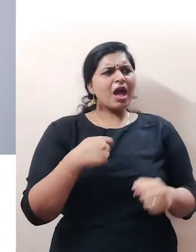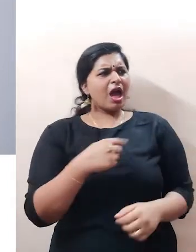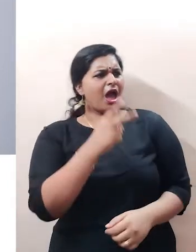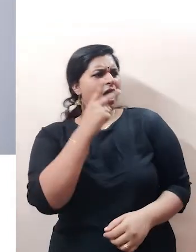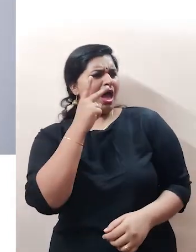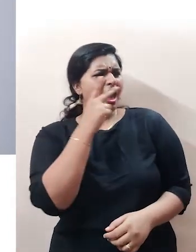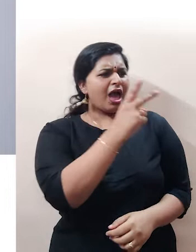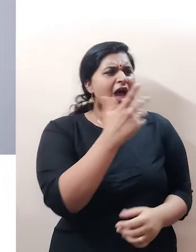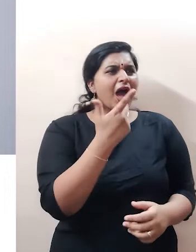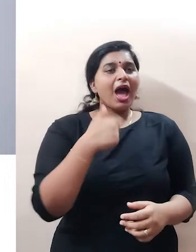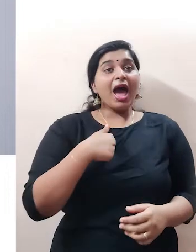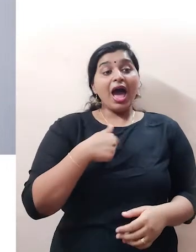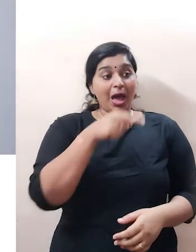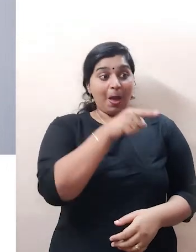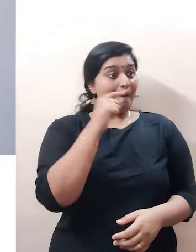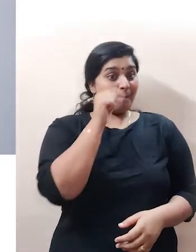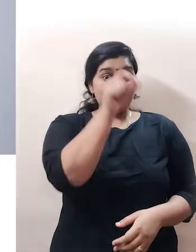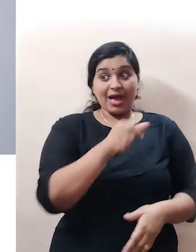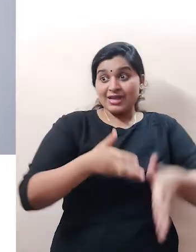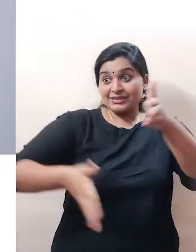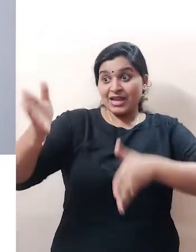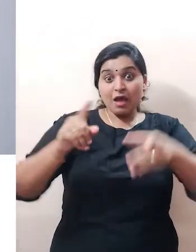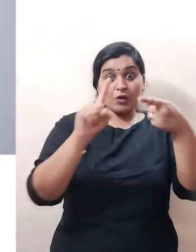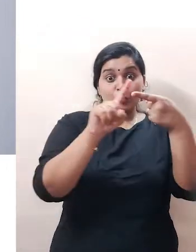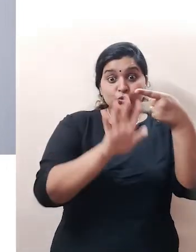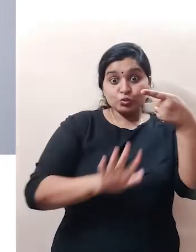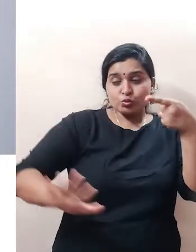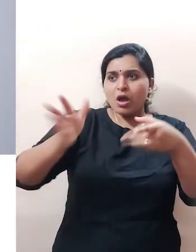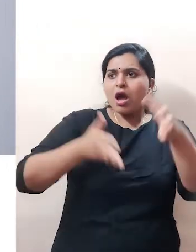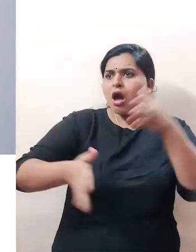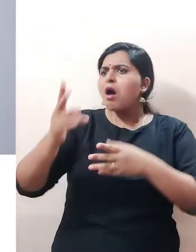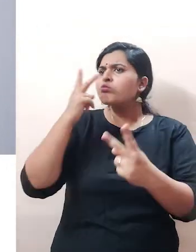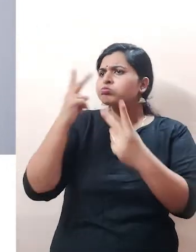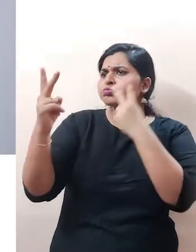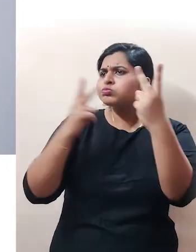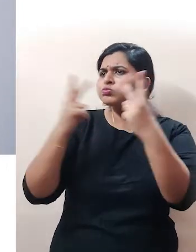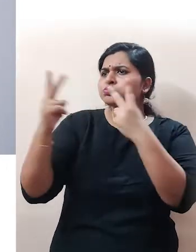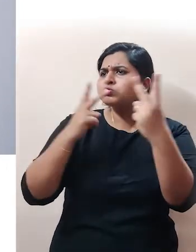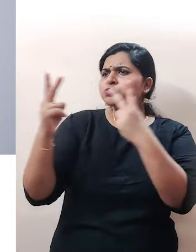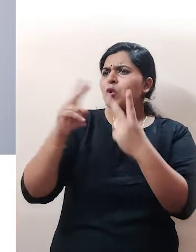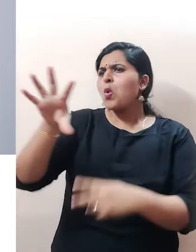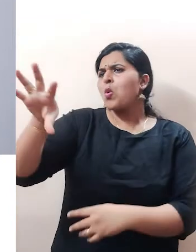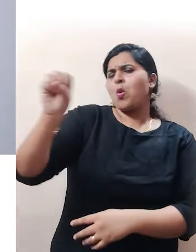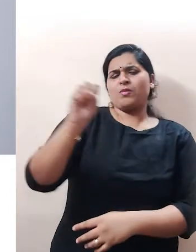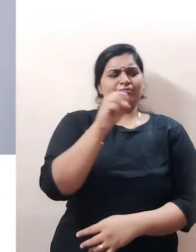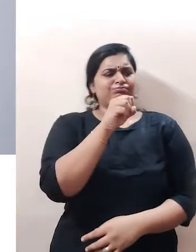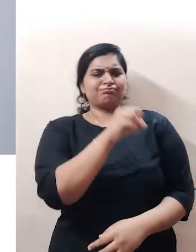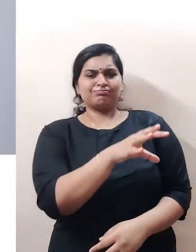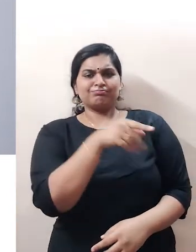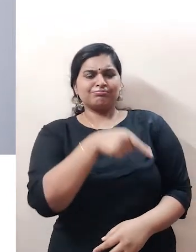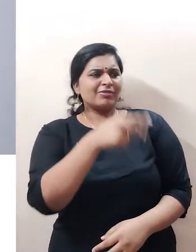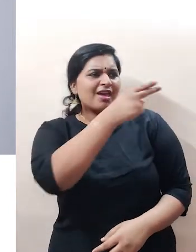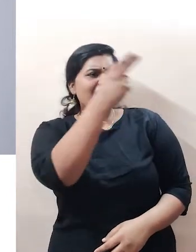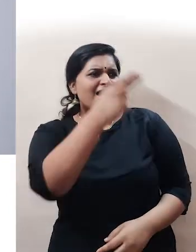that he encountered during his travels in Europe. Subramanyan likely had exposure to the works of Matisse, and his